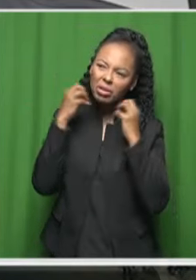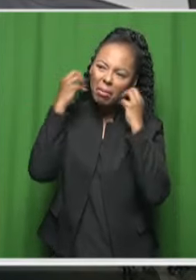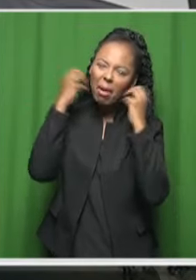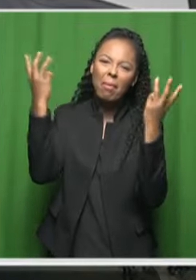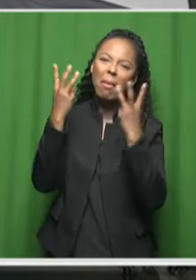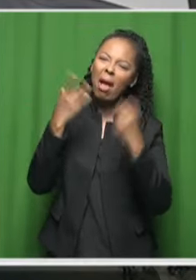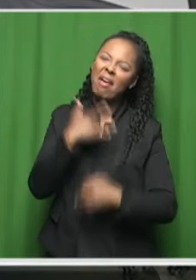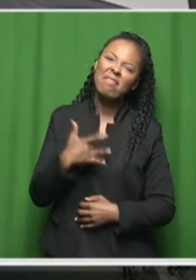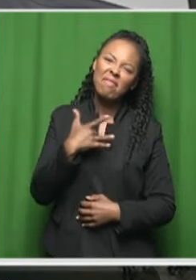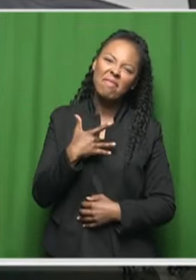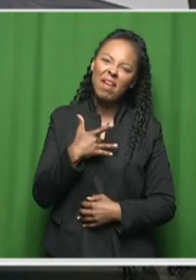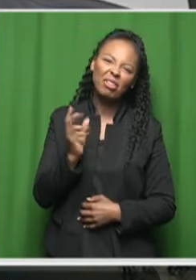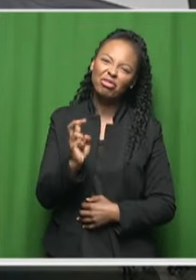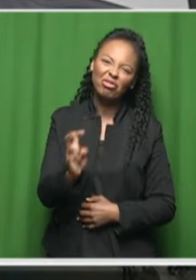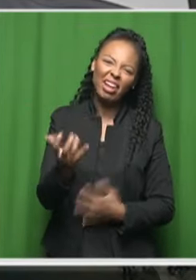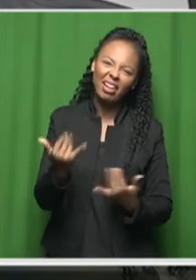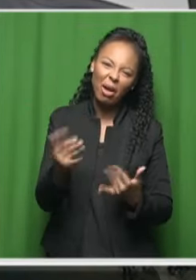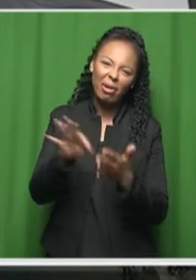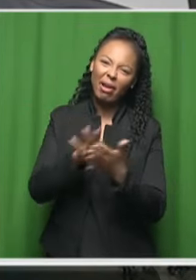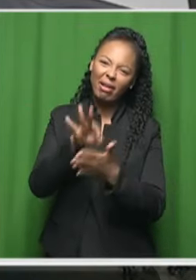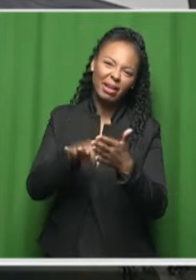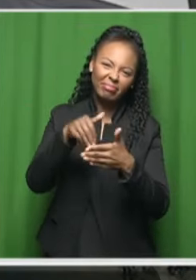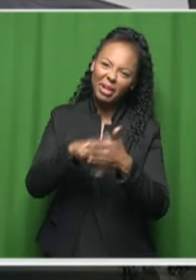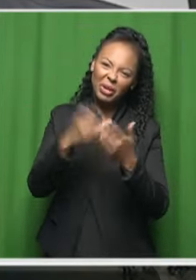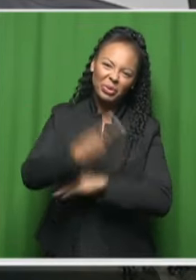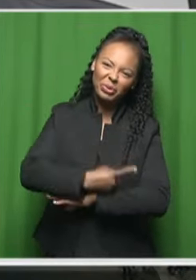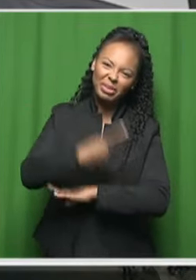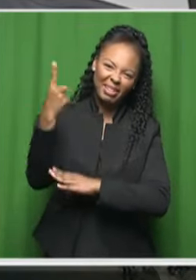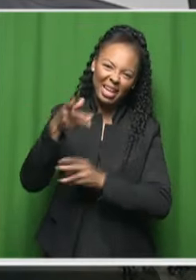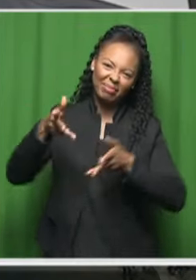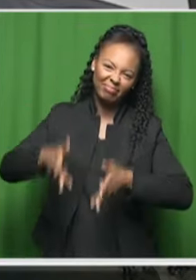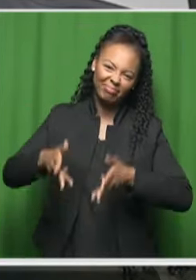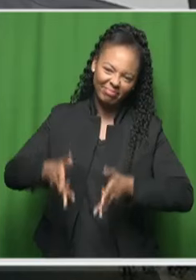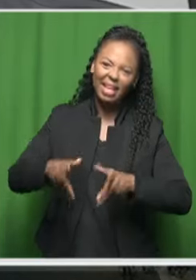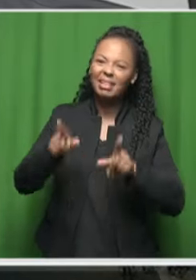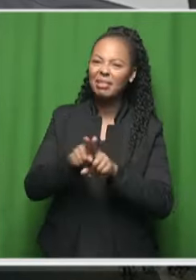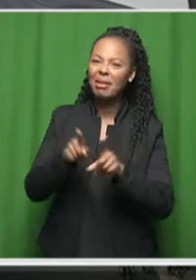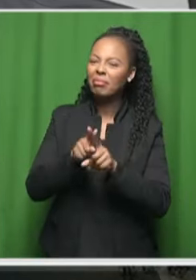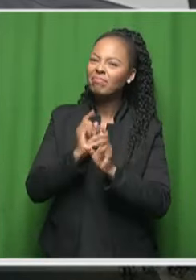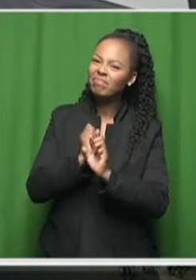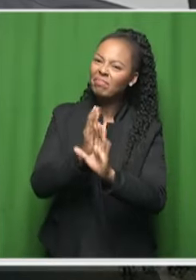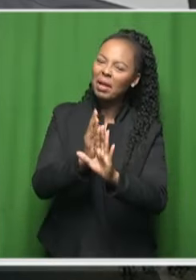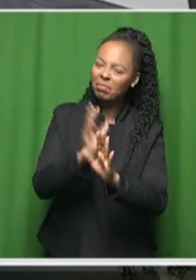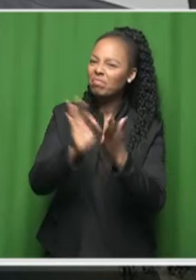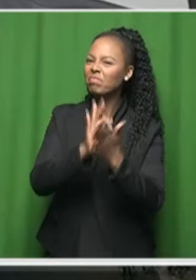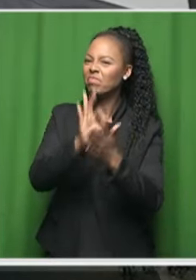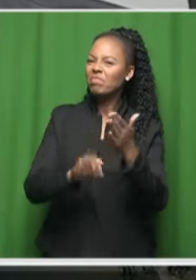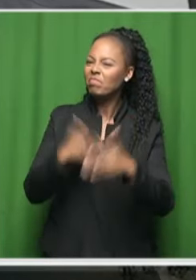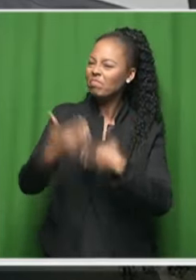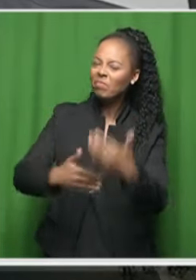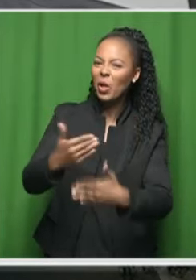feeling about the elections today and, of course, the run-up to these elections. What are people saying?